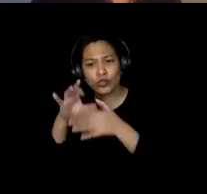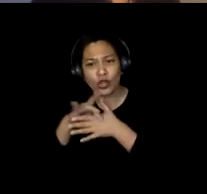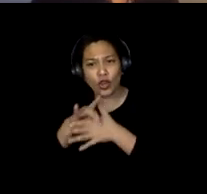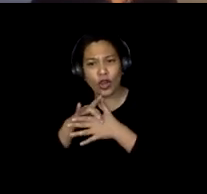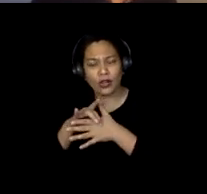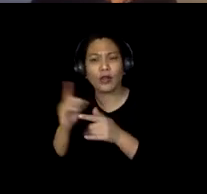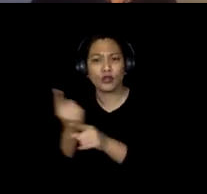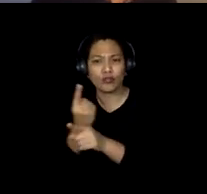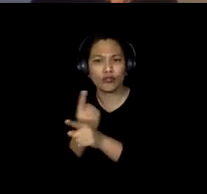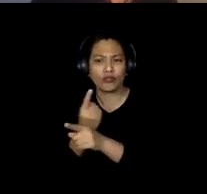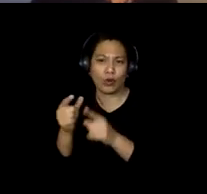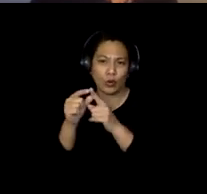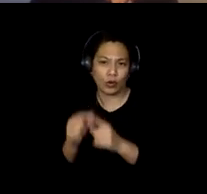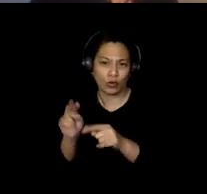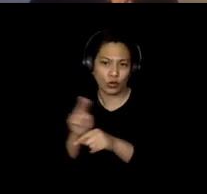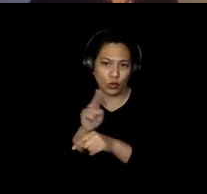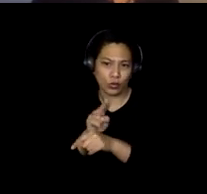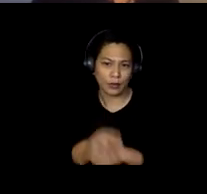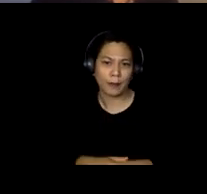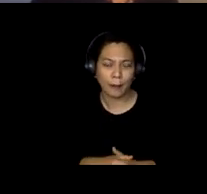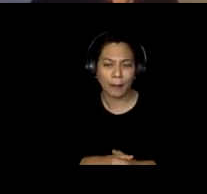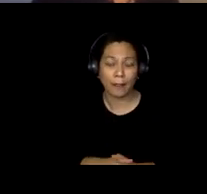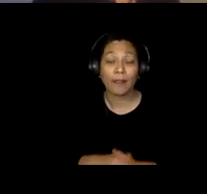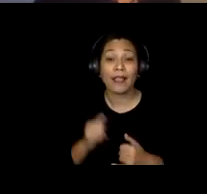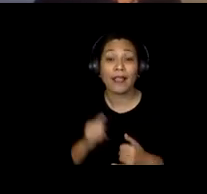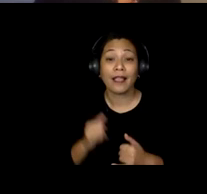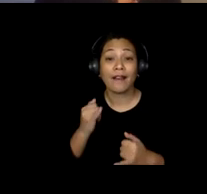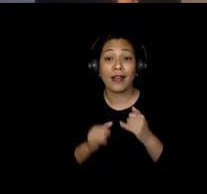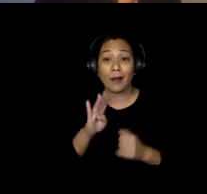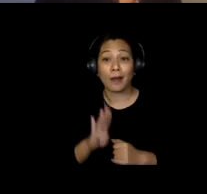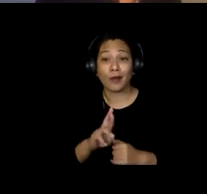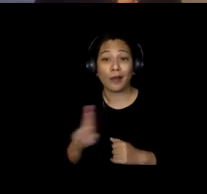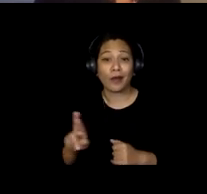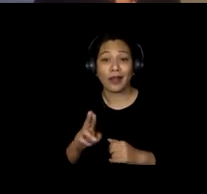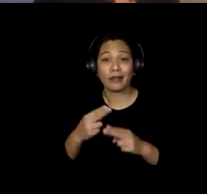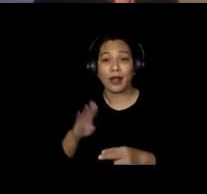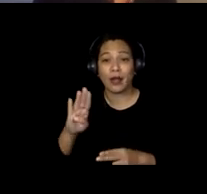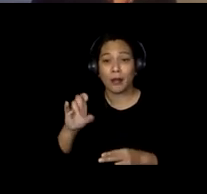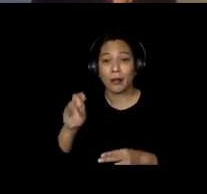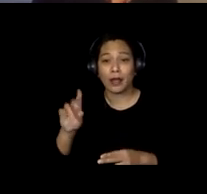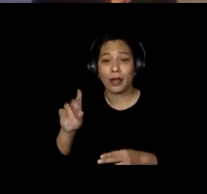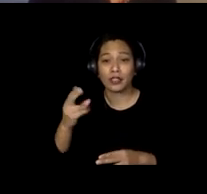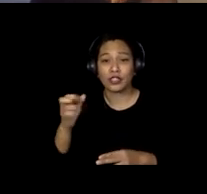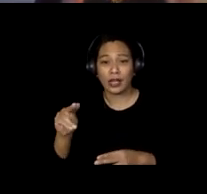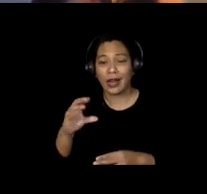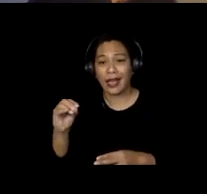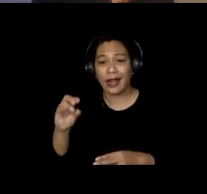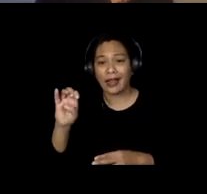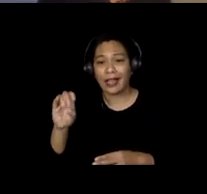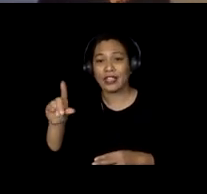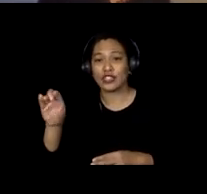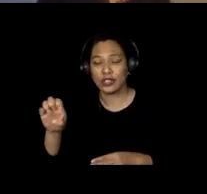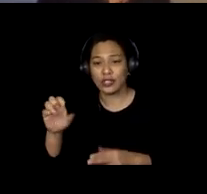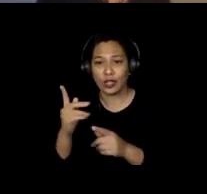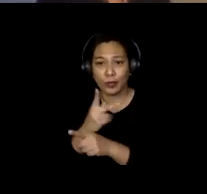with appropriate keywords. And finally, at the bottom, blockchain and edge computing. I won't say a lot, there's tons to say